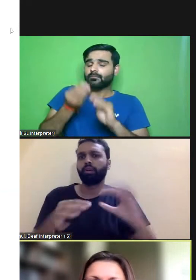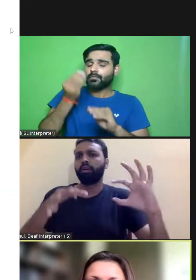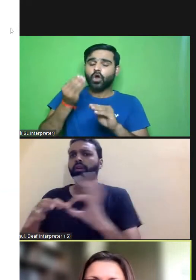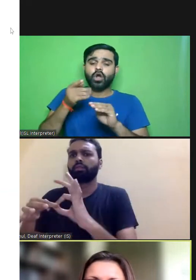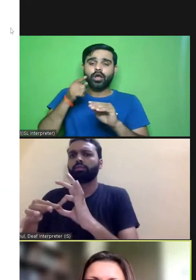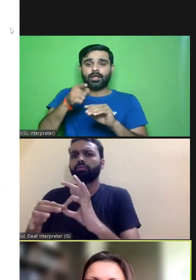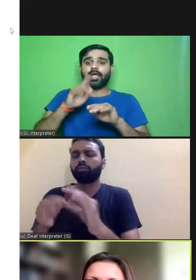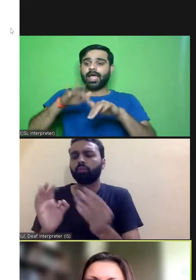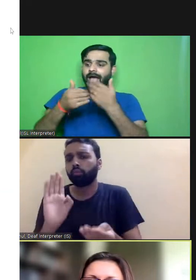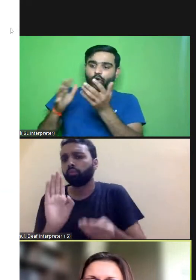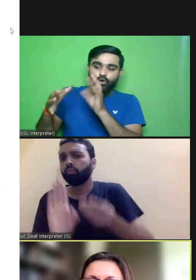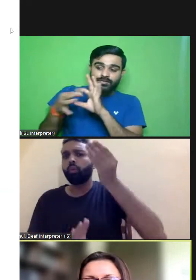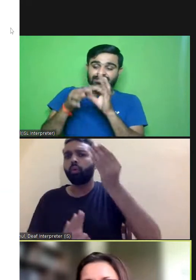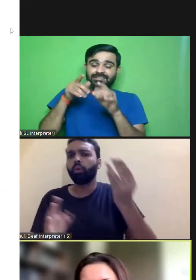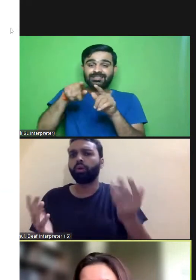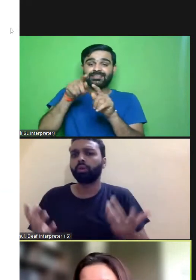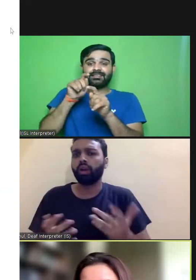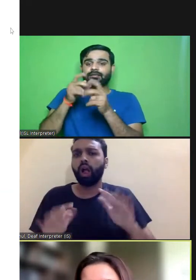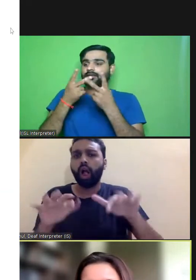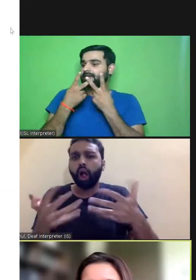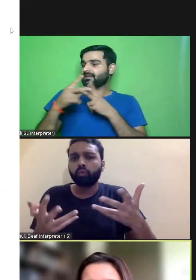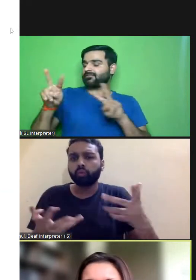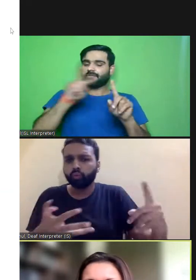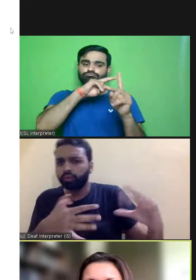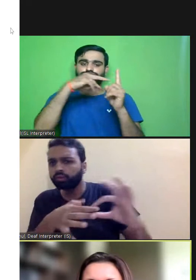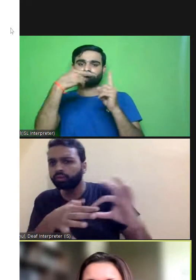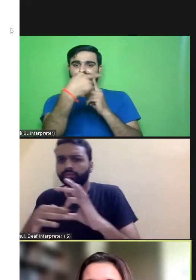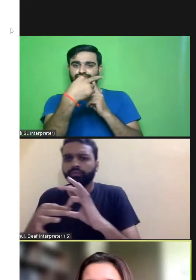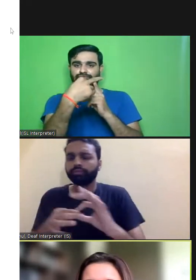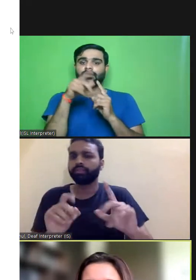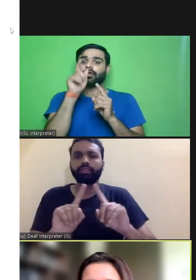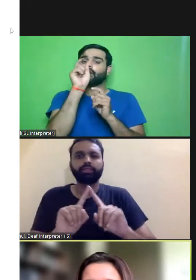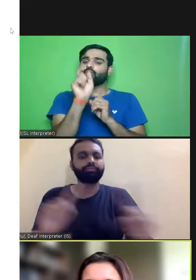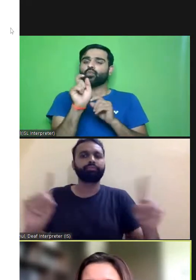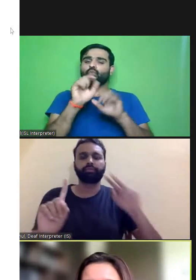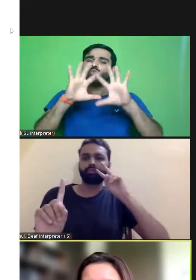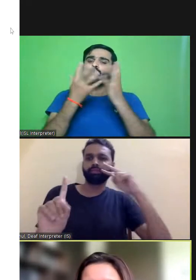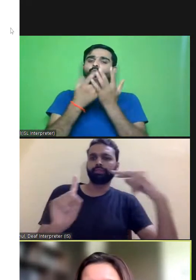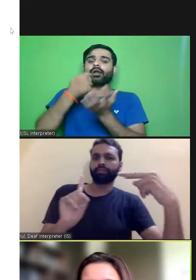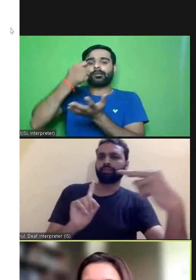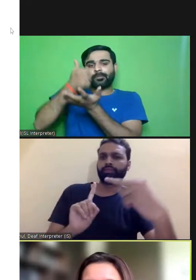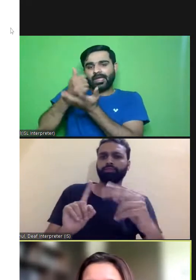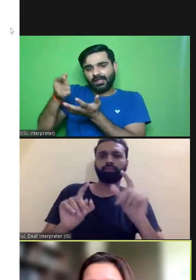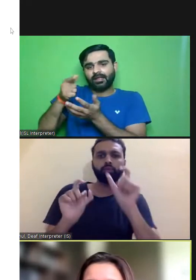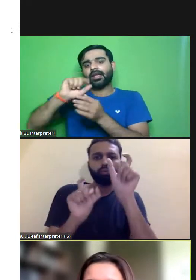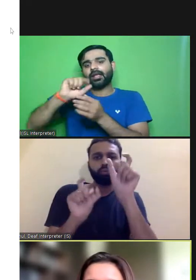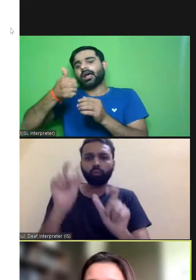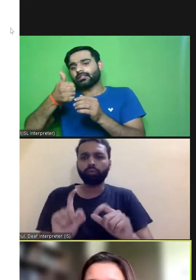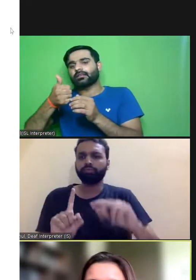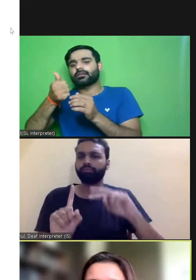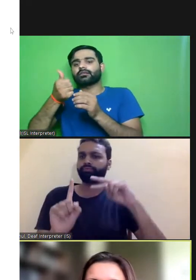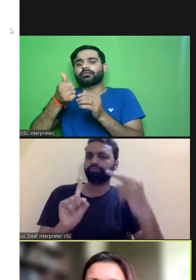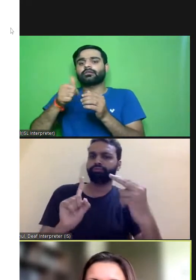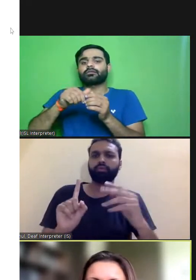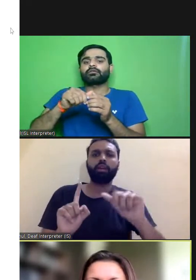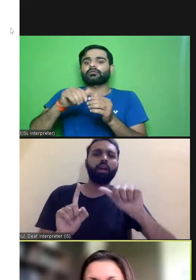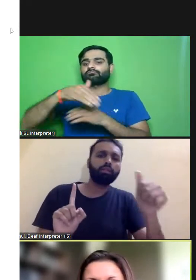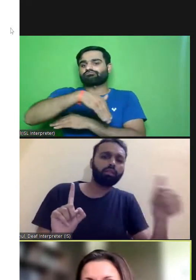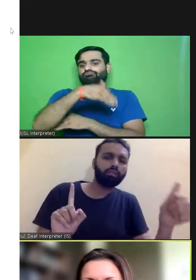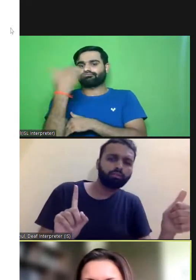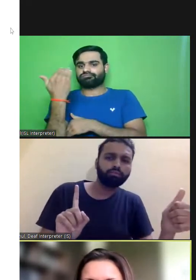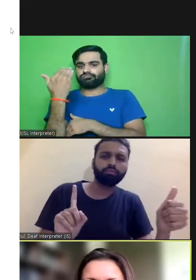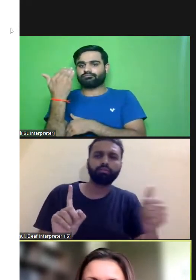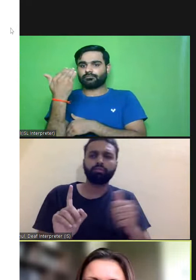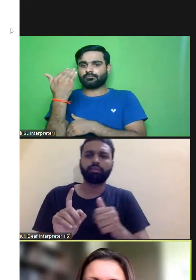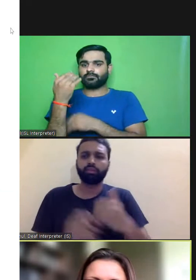that is related with different aspects. So the World Bank in the 19th, at the end of the 19th, conduct one